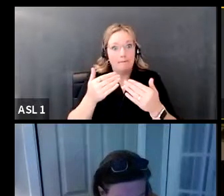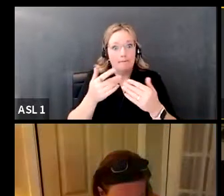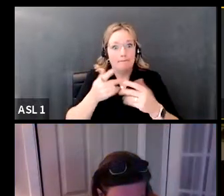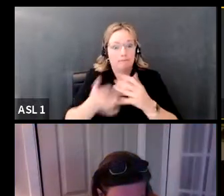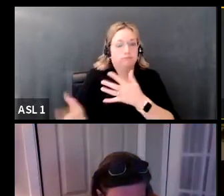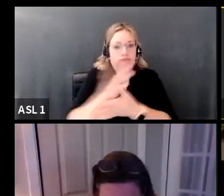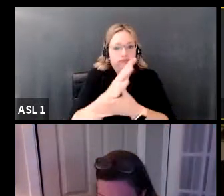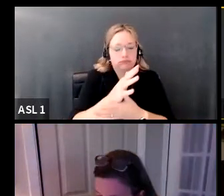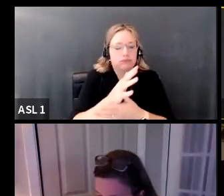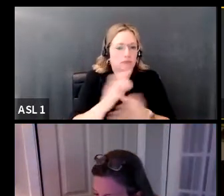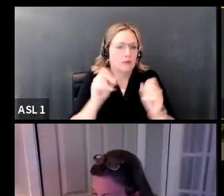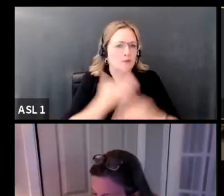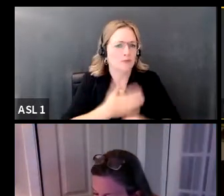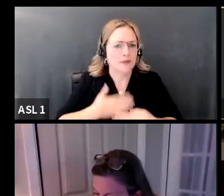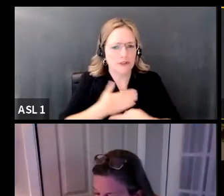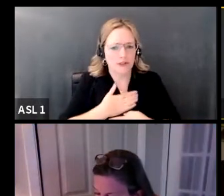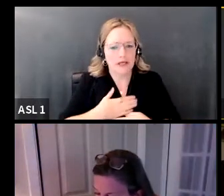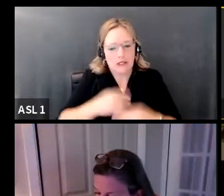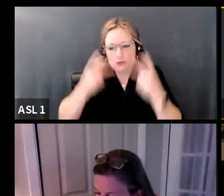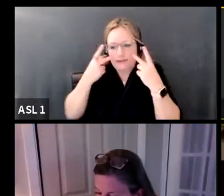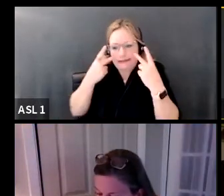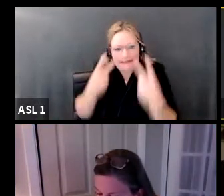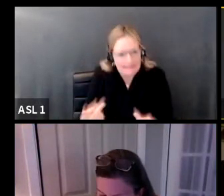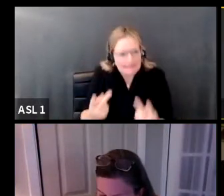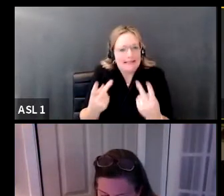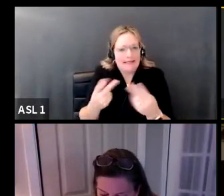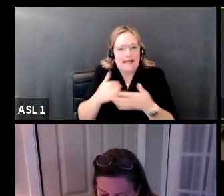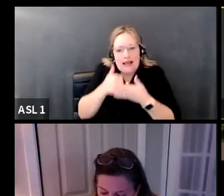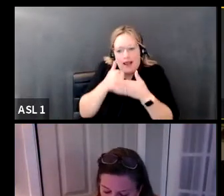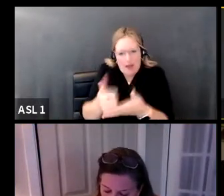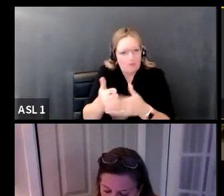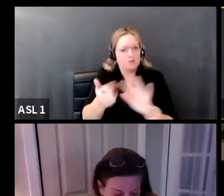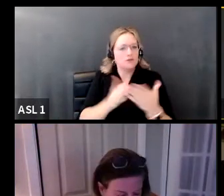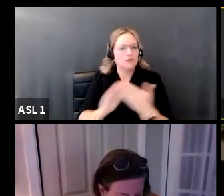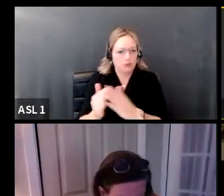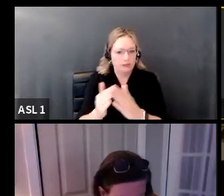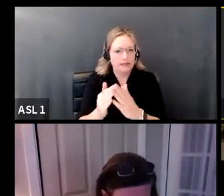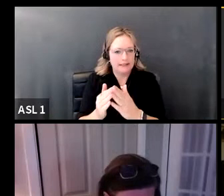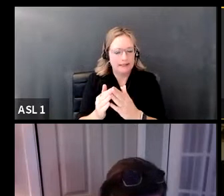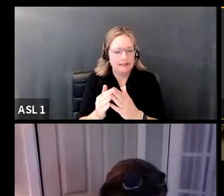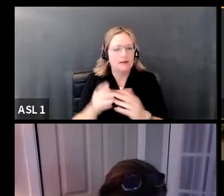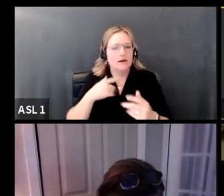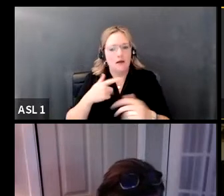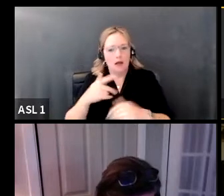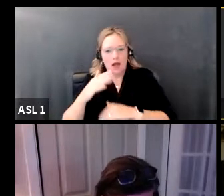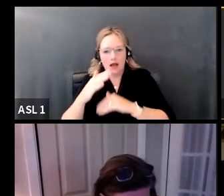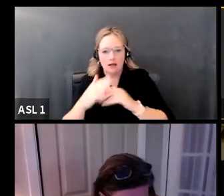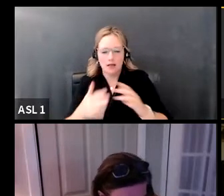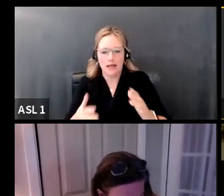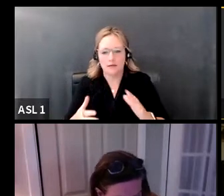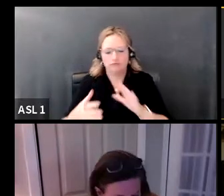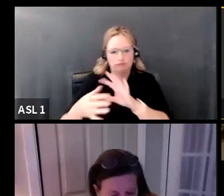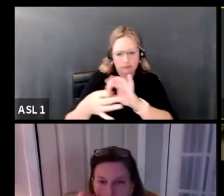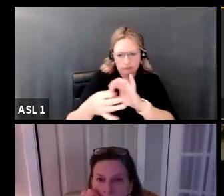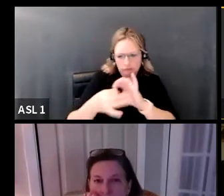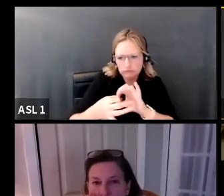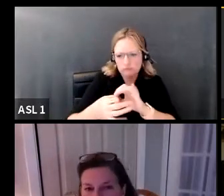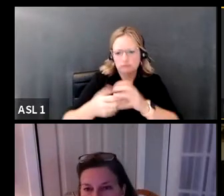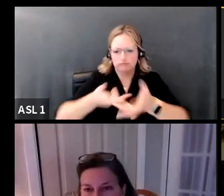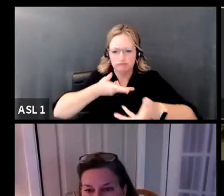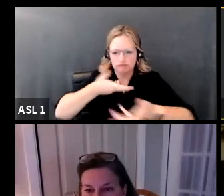the benefits of on the ground within community policing and building those synergies and